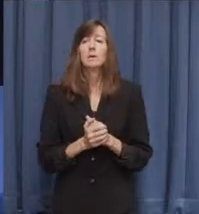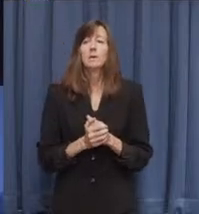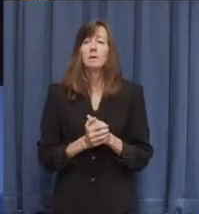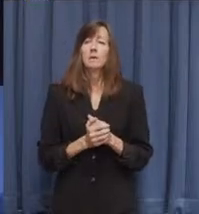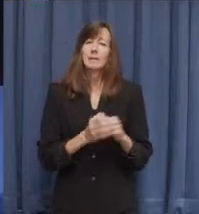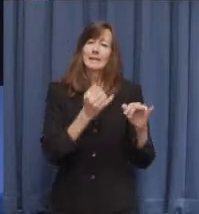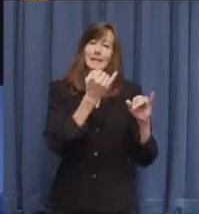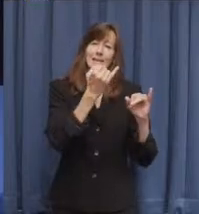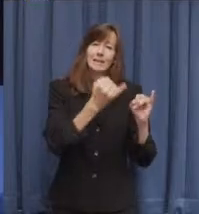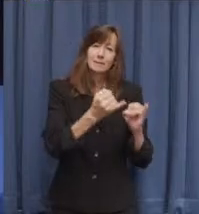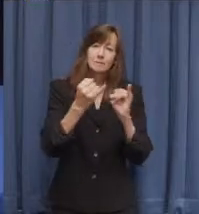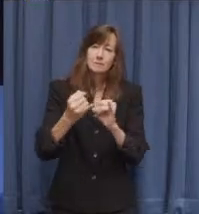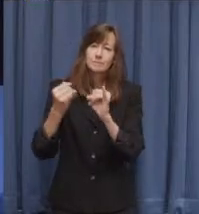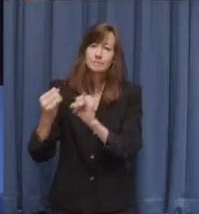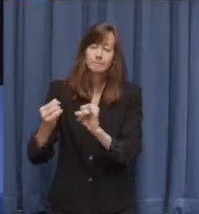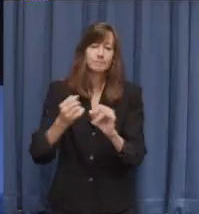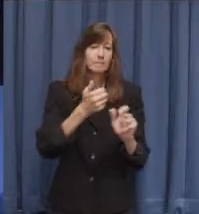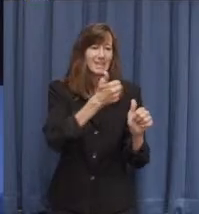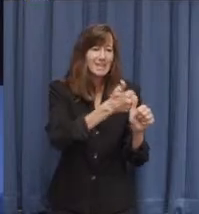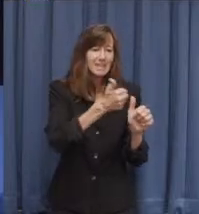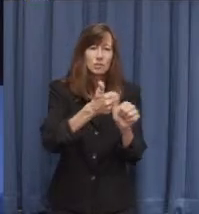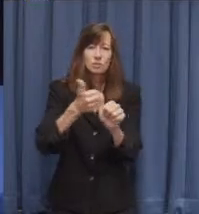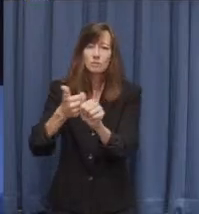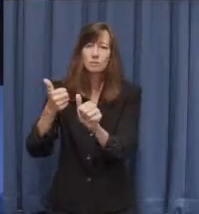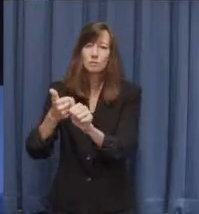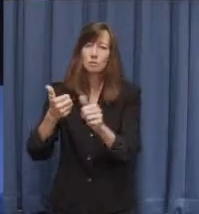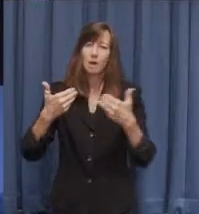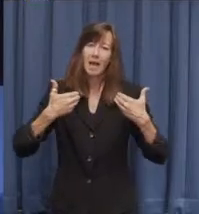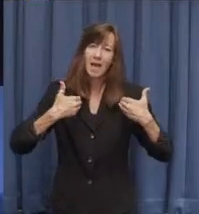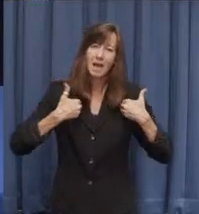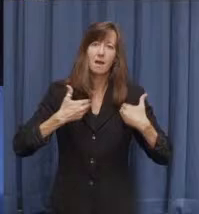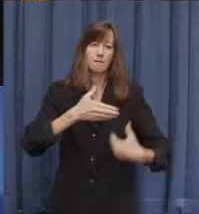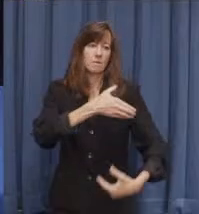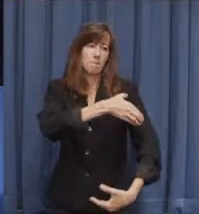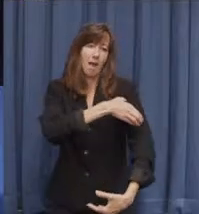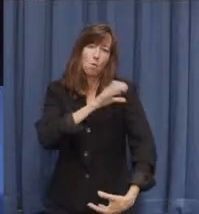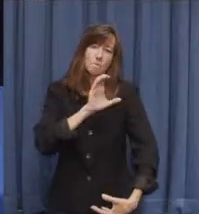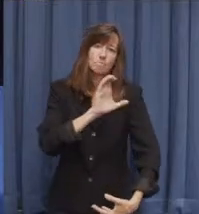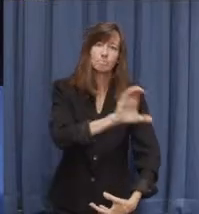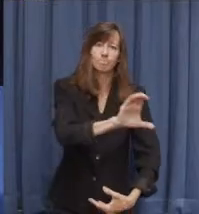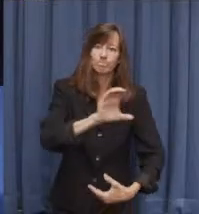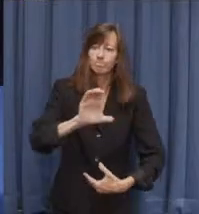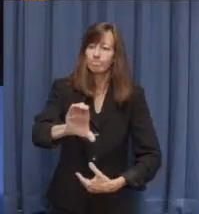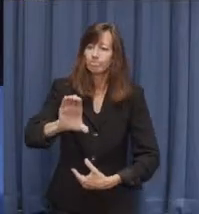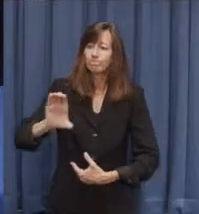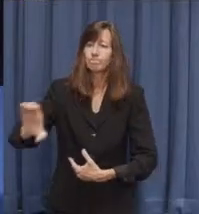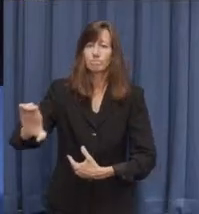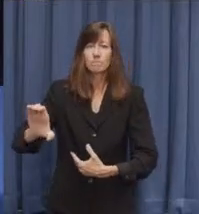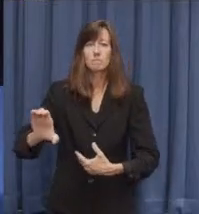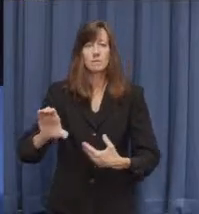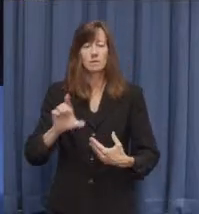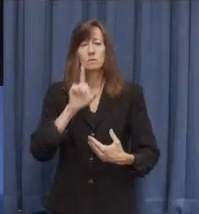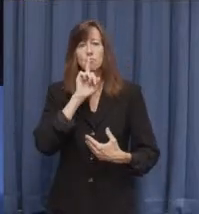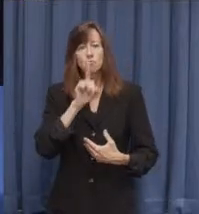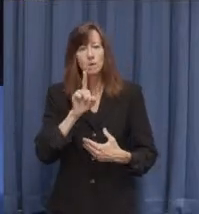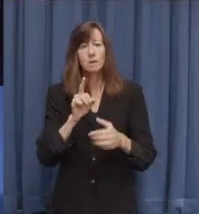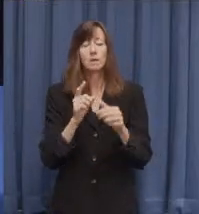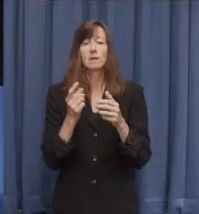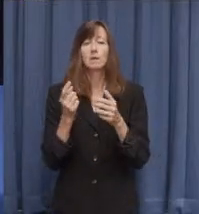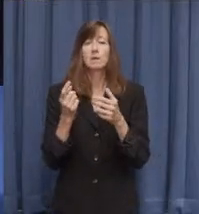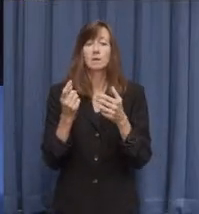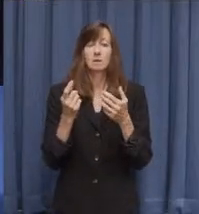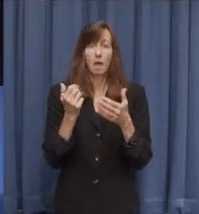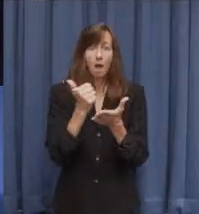to affect how this goes. And the way that you are empowered to do that is just by following really 3 basic